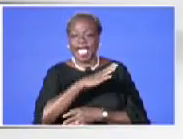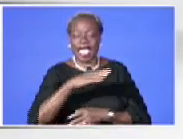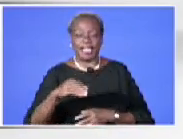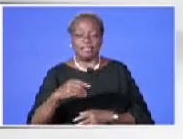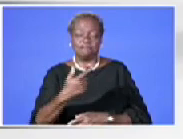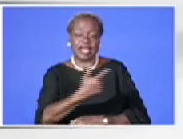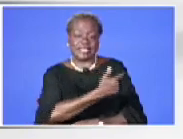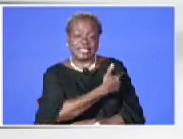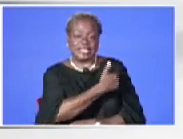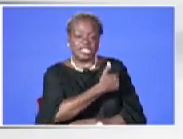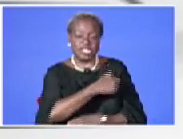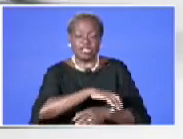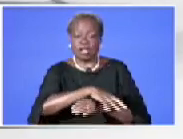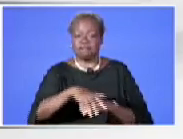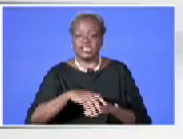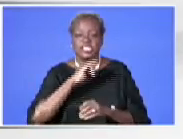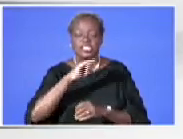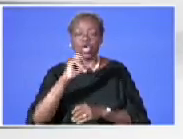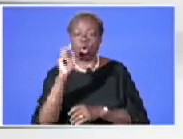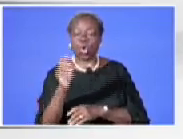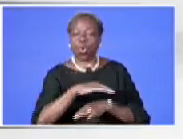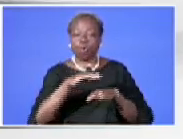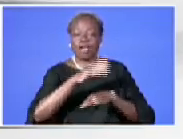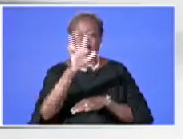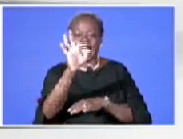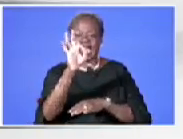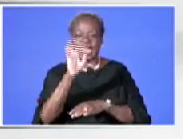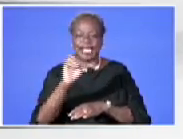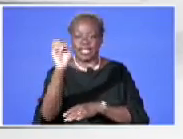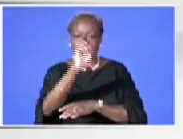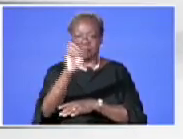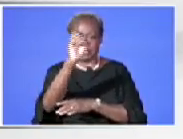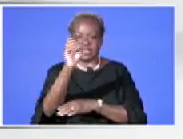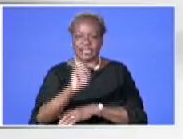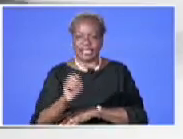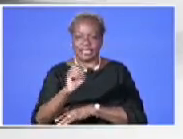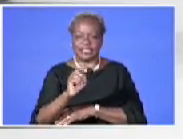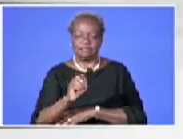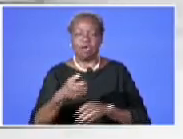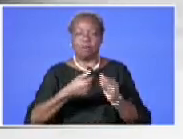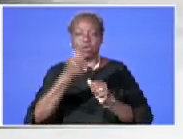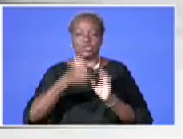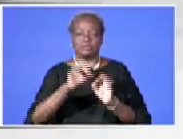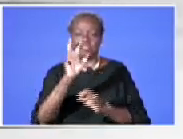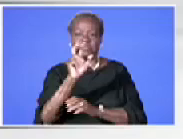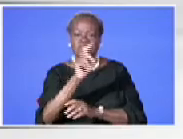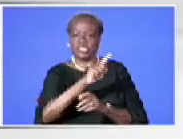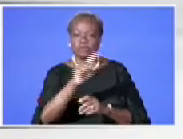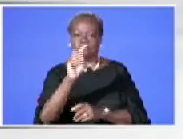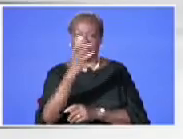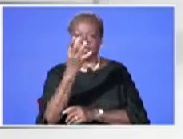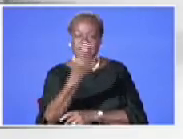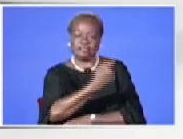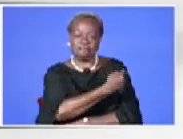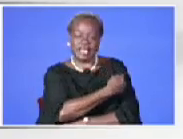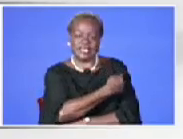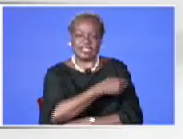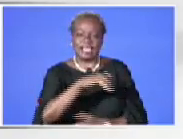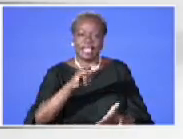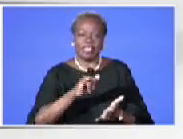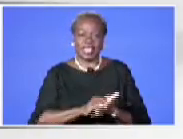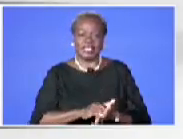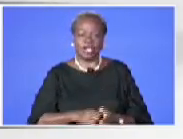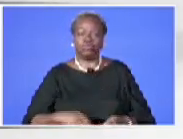vaccination coverage is usually over 90% for most of the 13 to 14 vaccines that are recommended